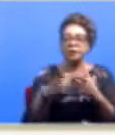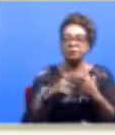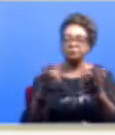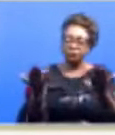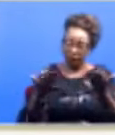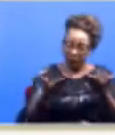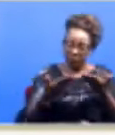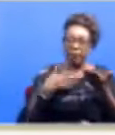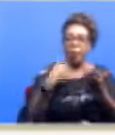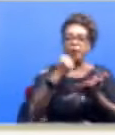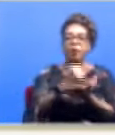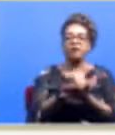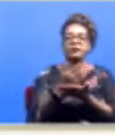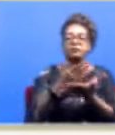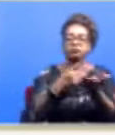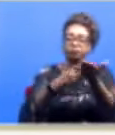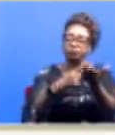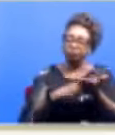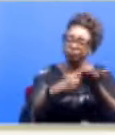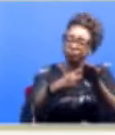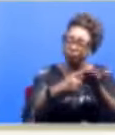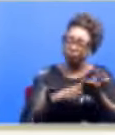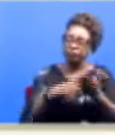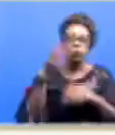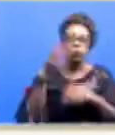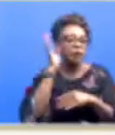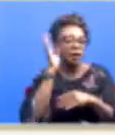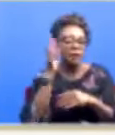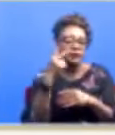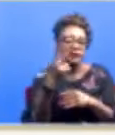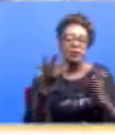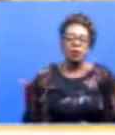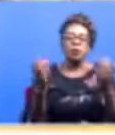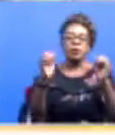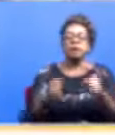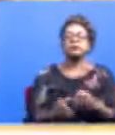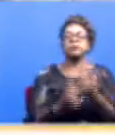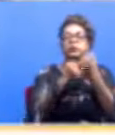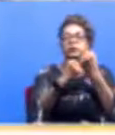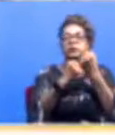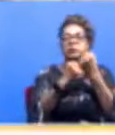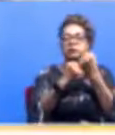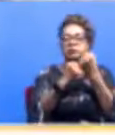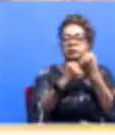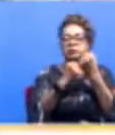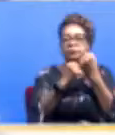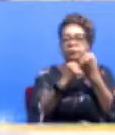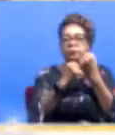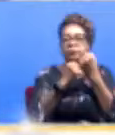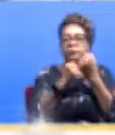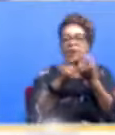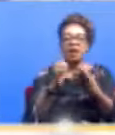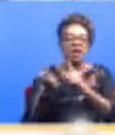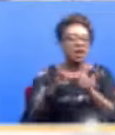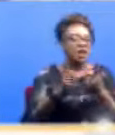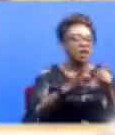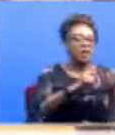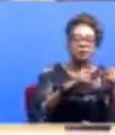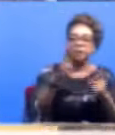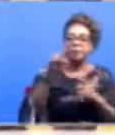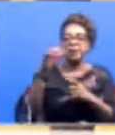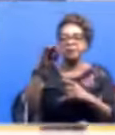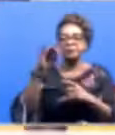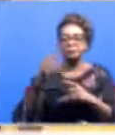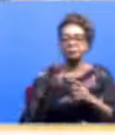to our office, we discuss, we hear them, and we see how much we can support them. Day three of running battles between Marachi